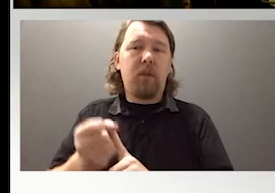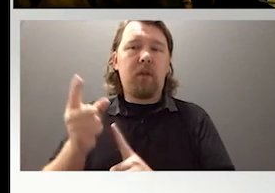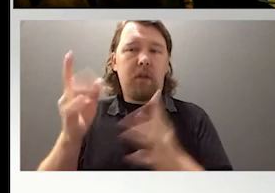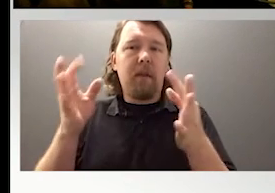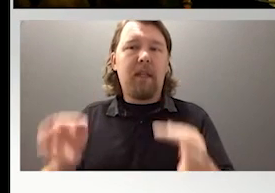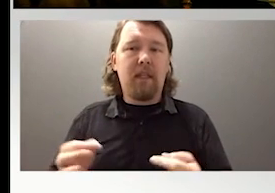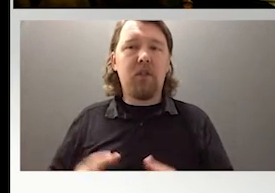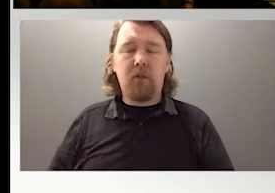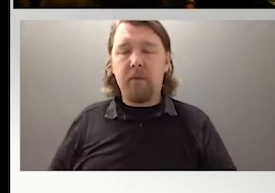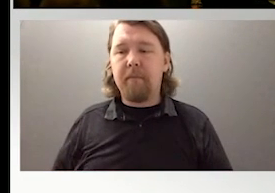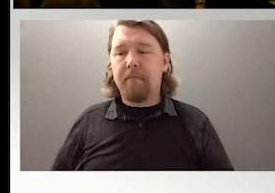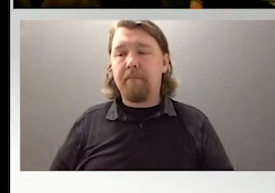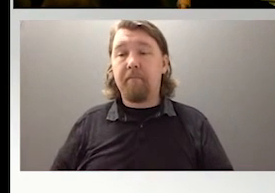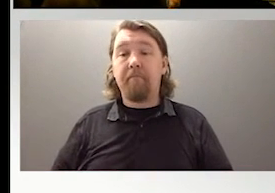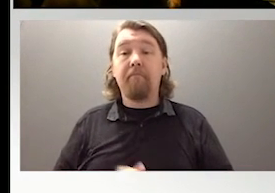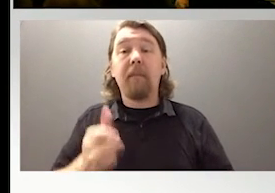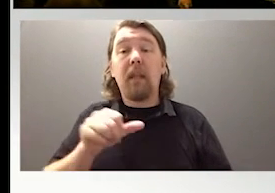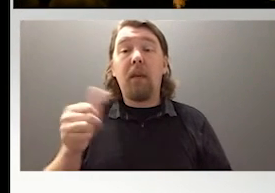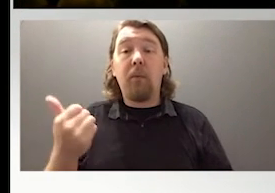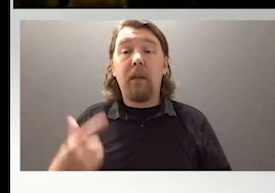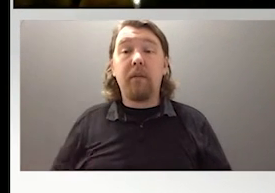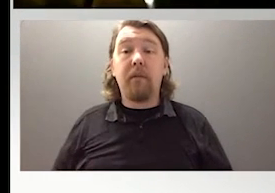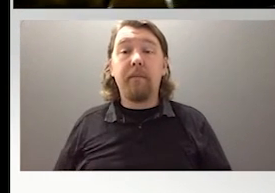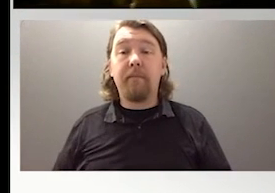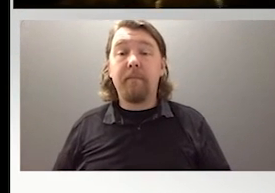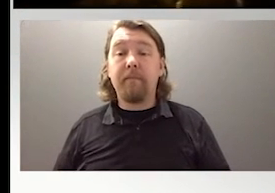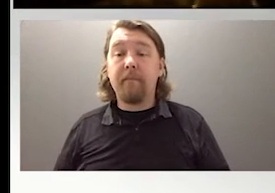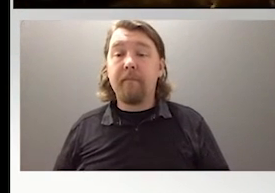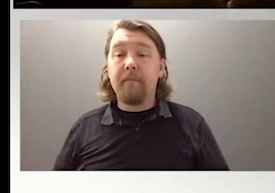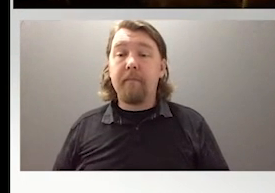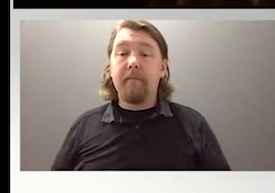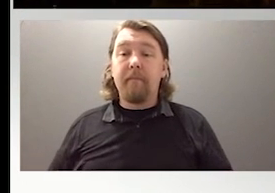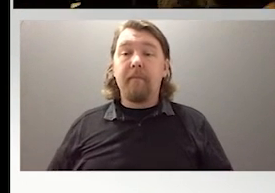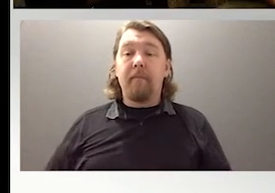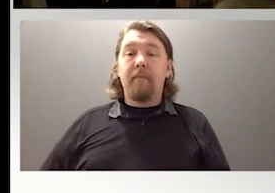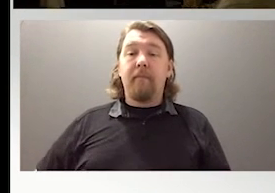determination. Anybody else?